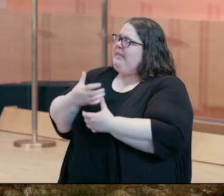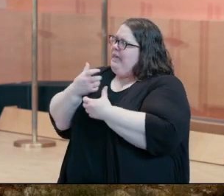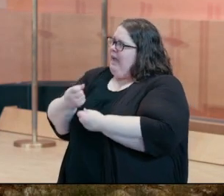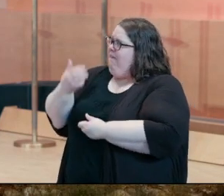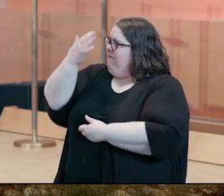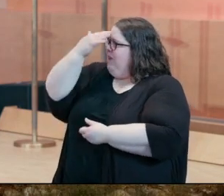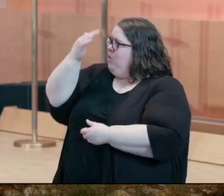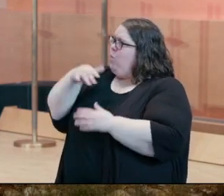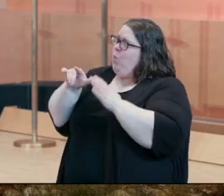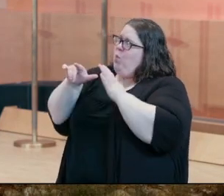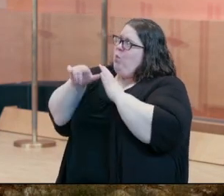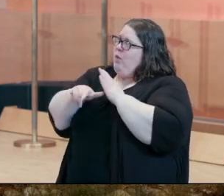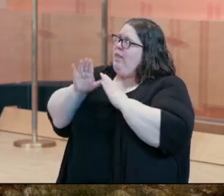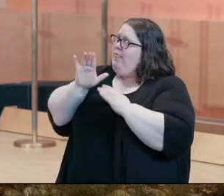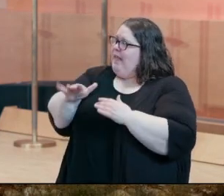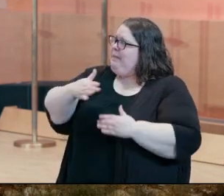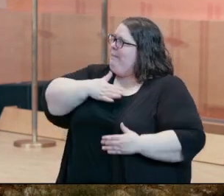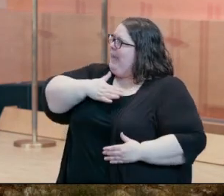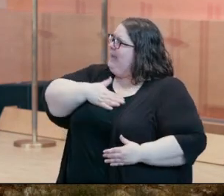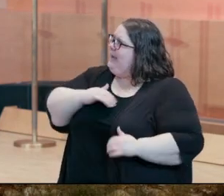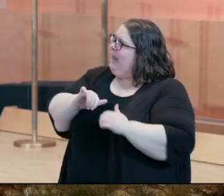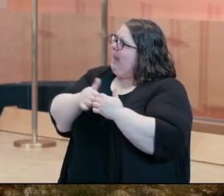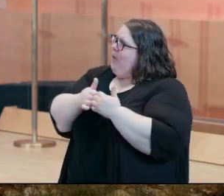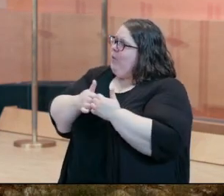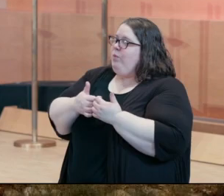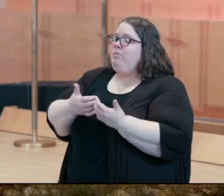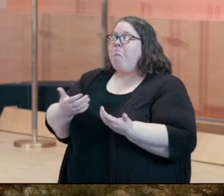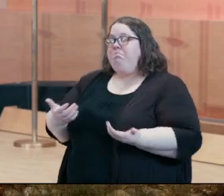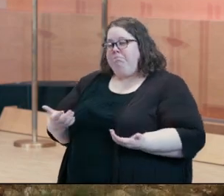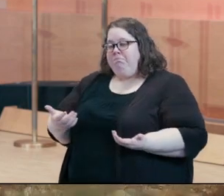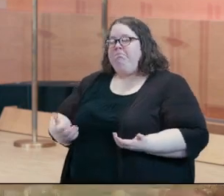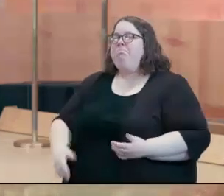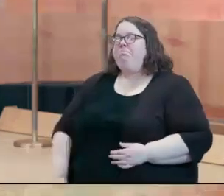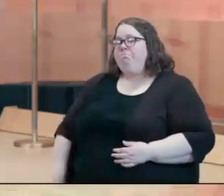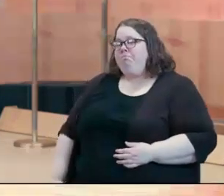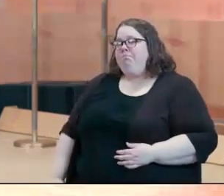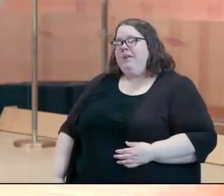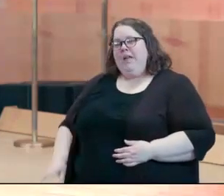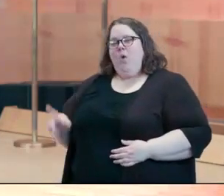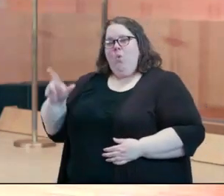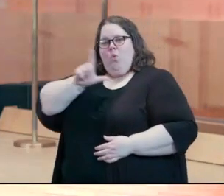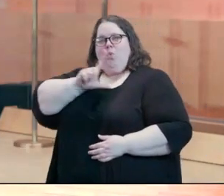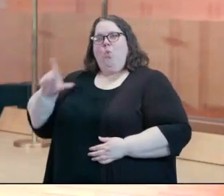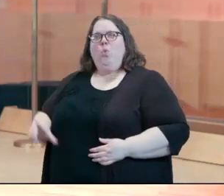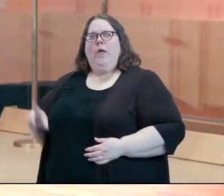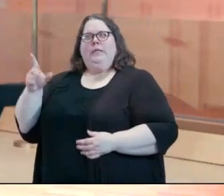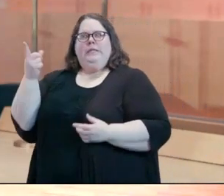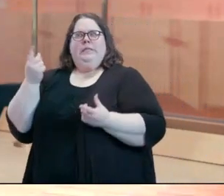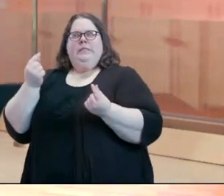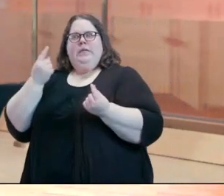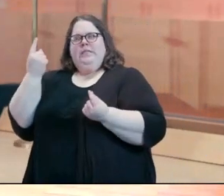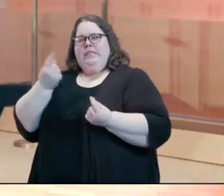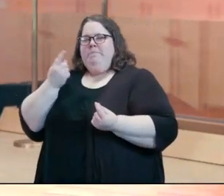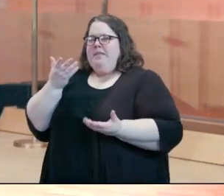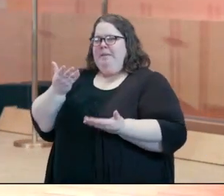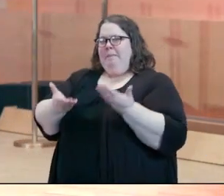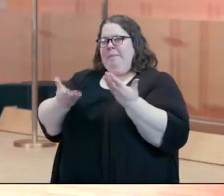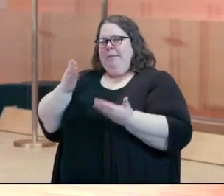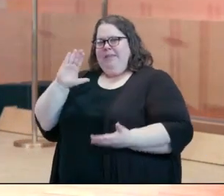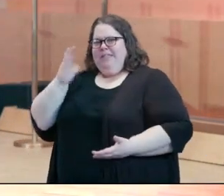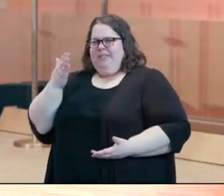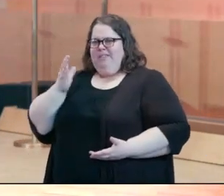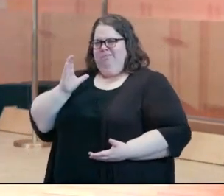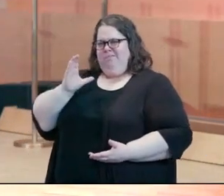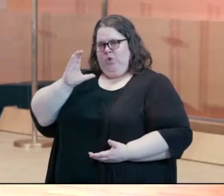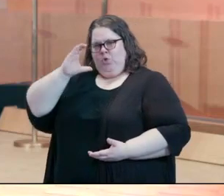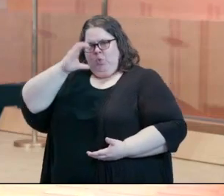it?" And this is where the Lord does something that seems really